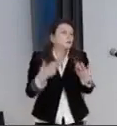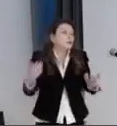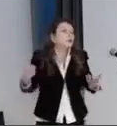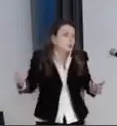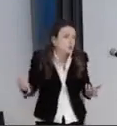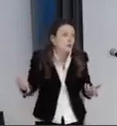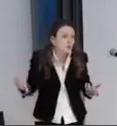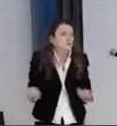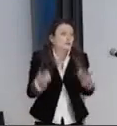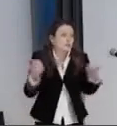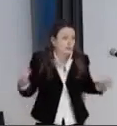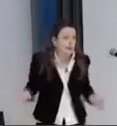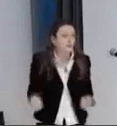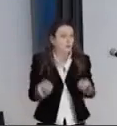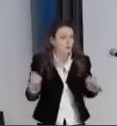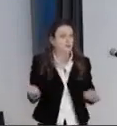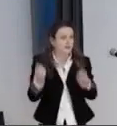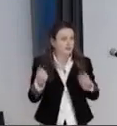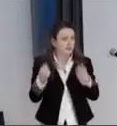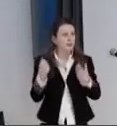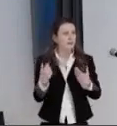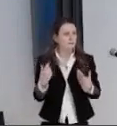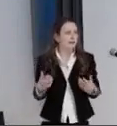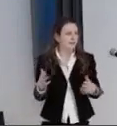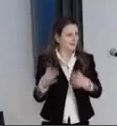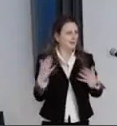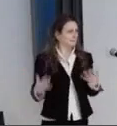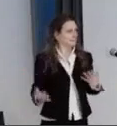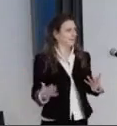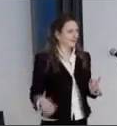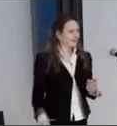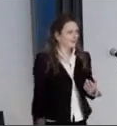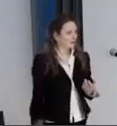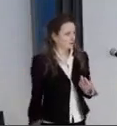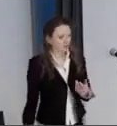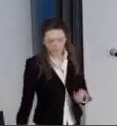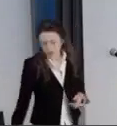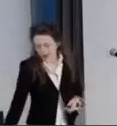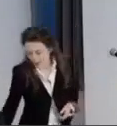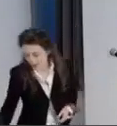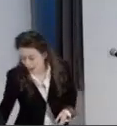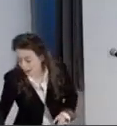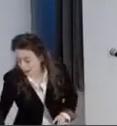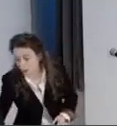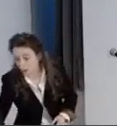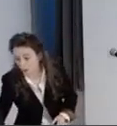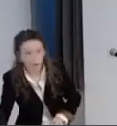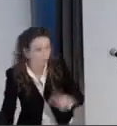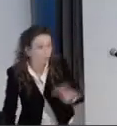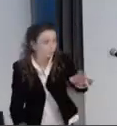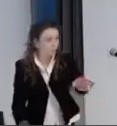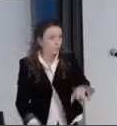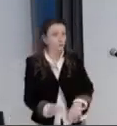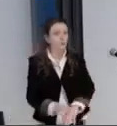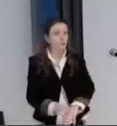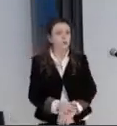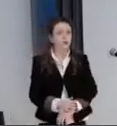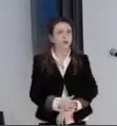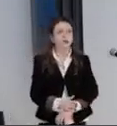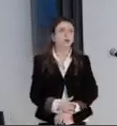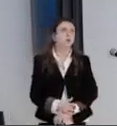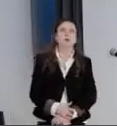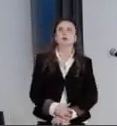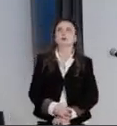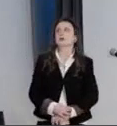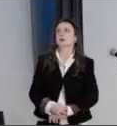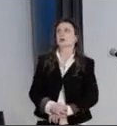but you might have strong associations nevertheless, which will still make this like very, very challenging. And sort of, but good that you asked this